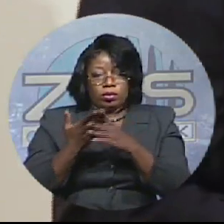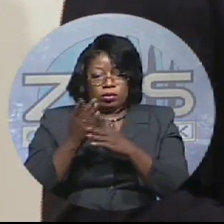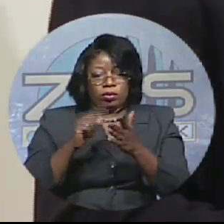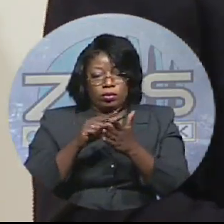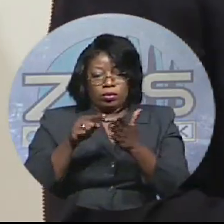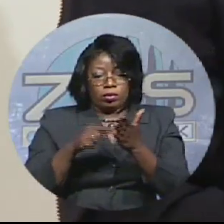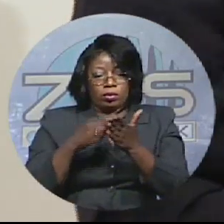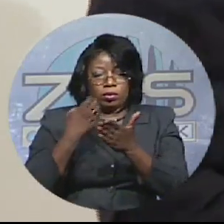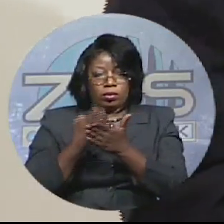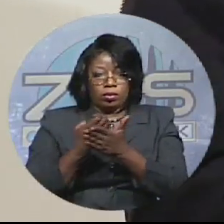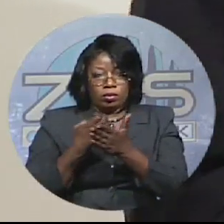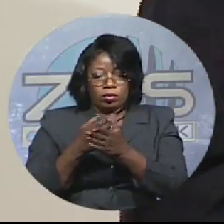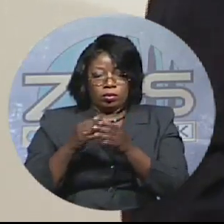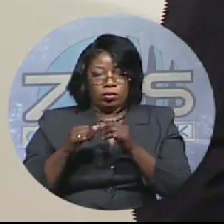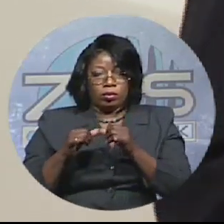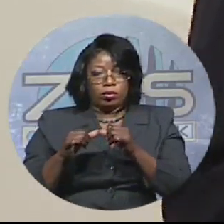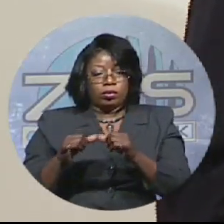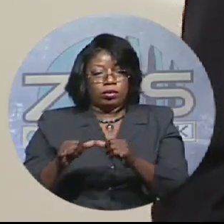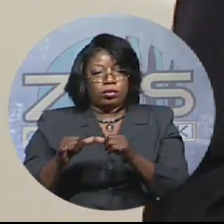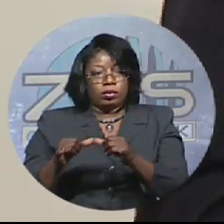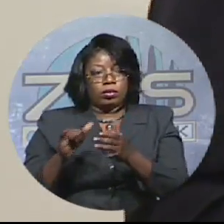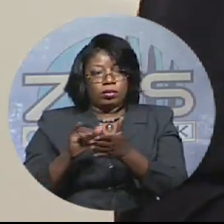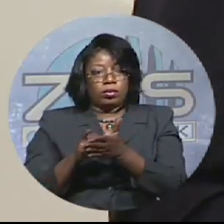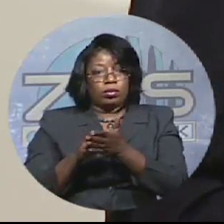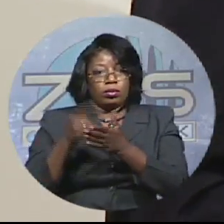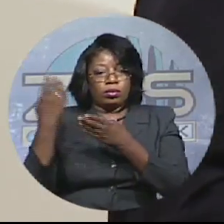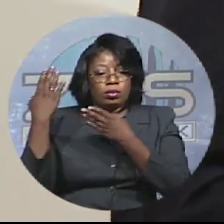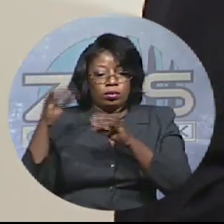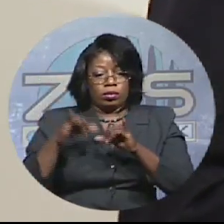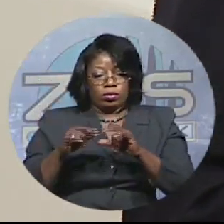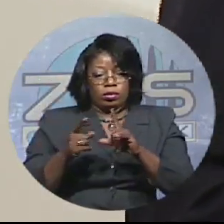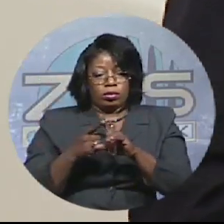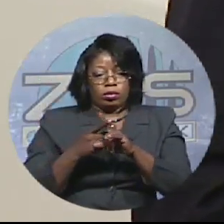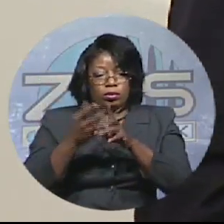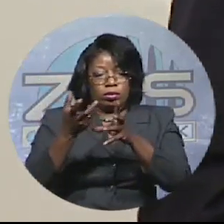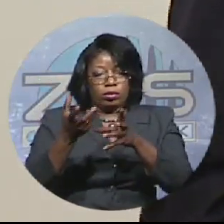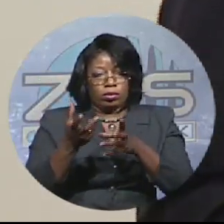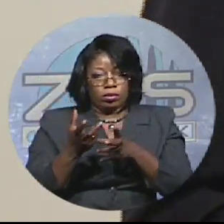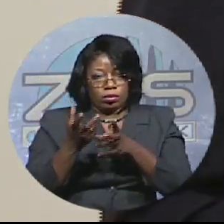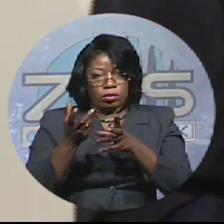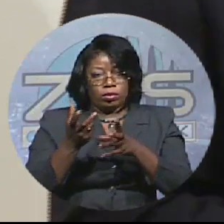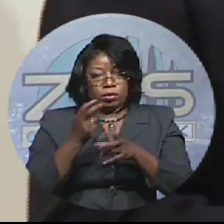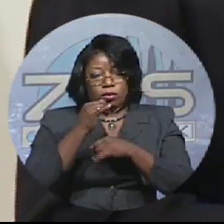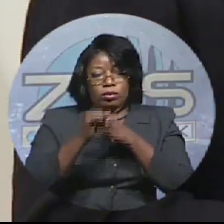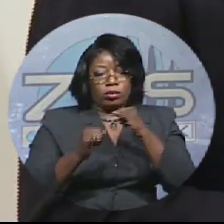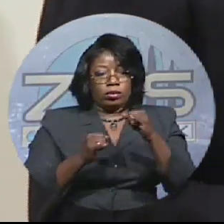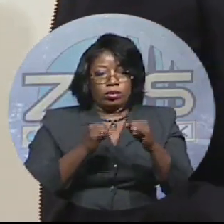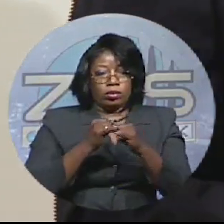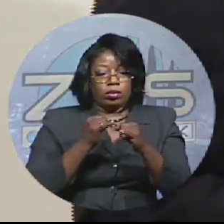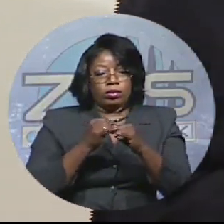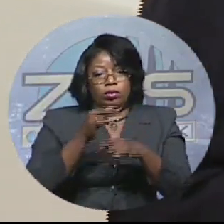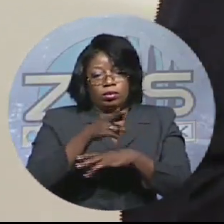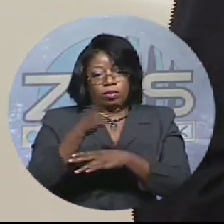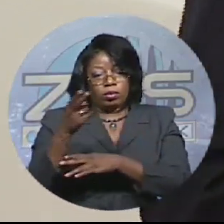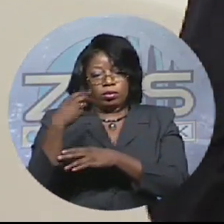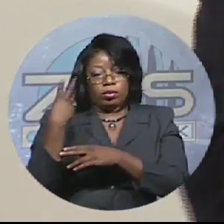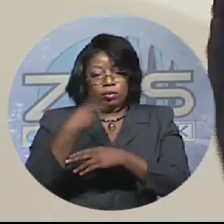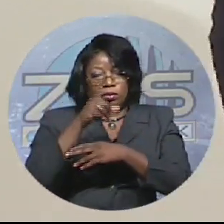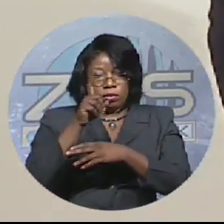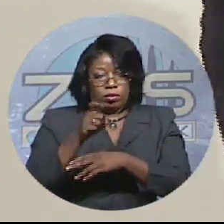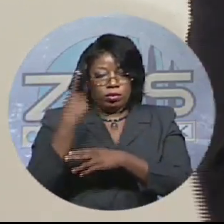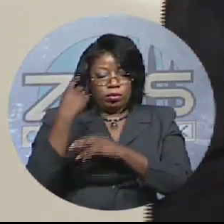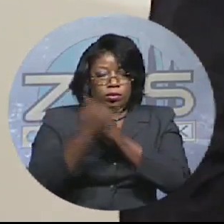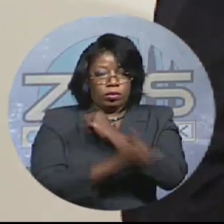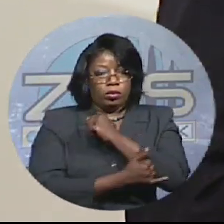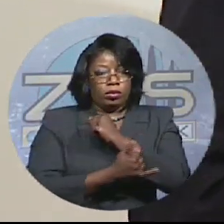initiative for economic sustainability that the Bahamas will continue to attract the international resources we need for our